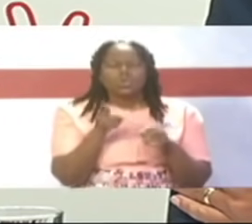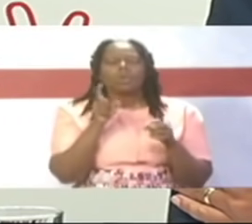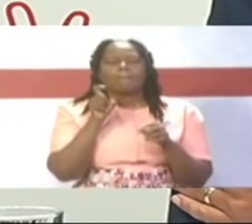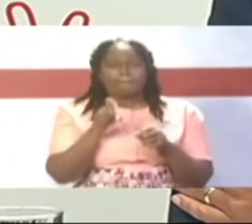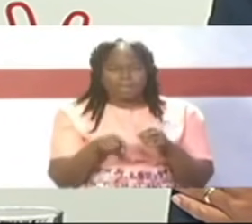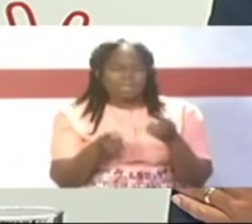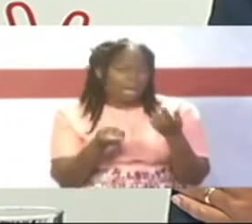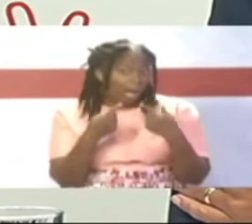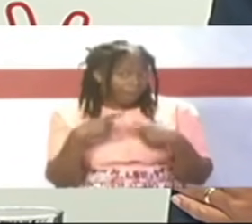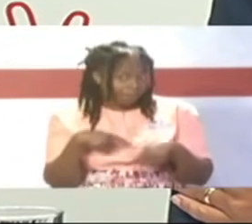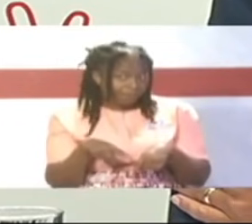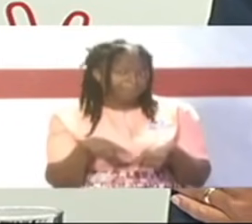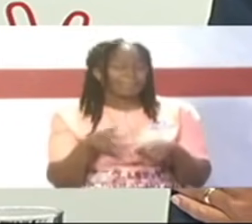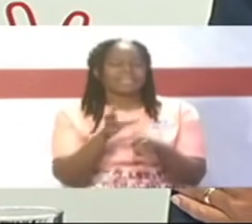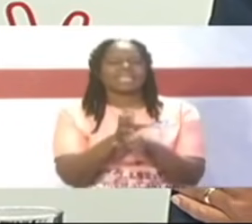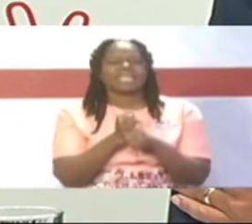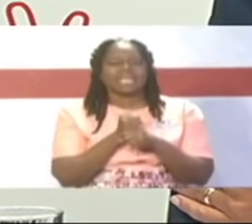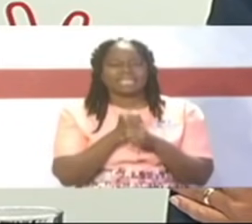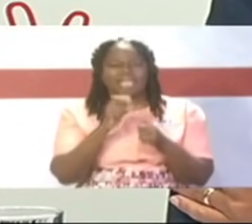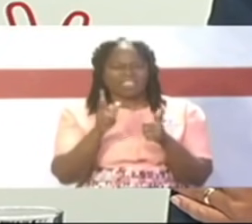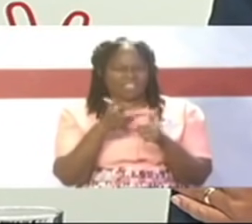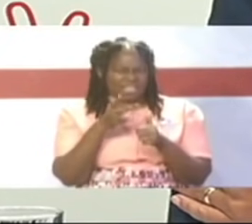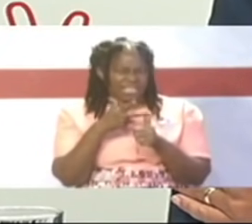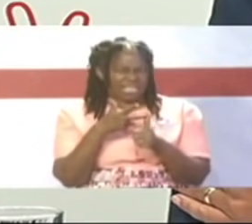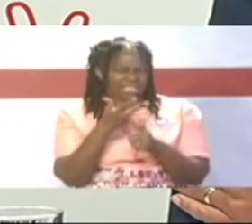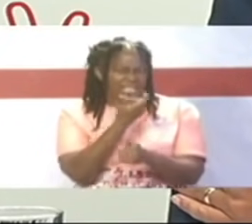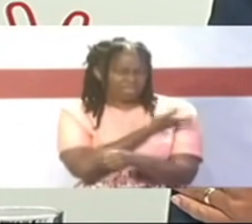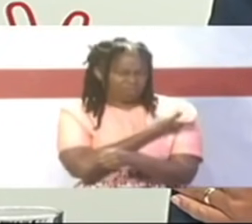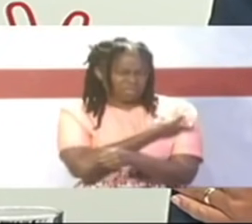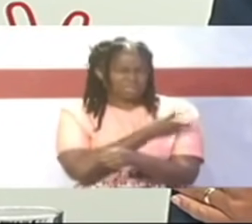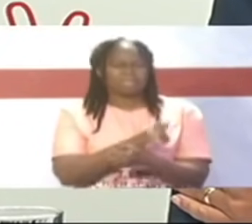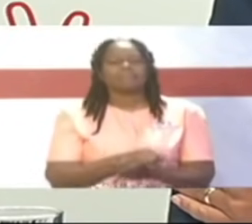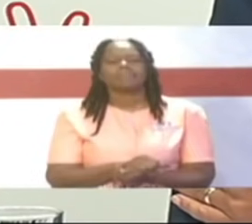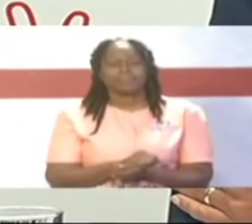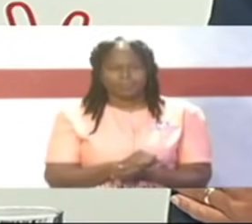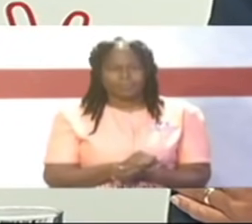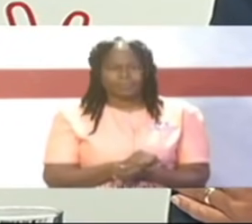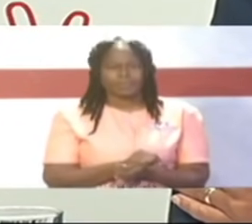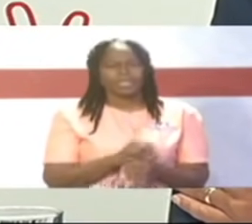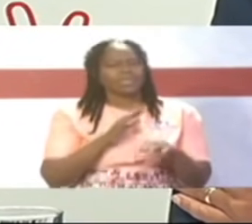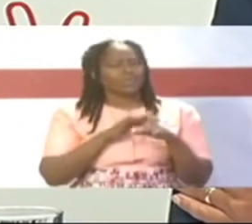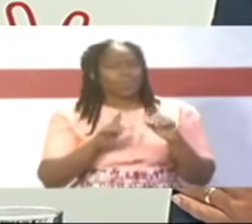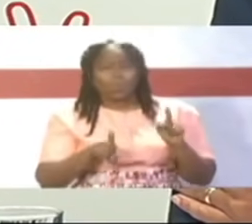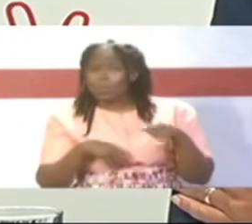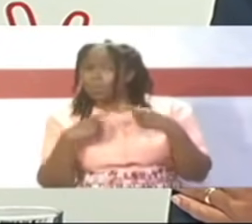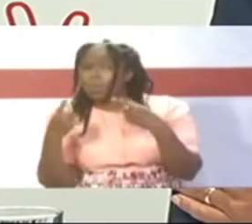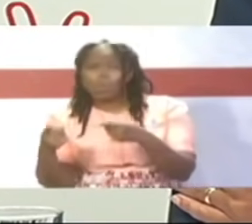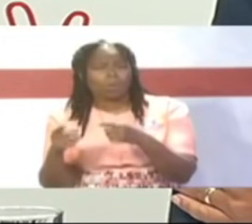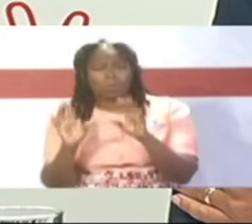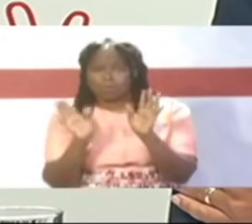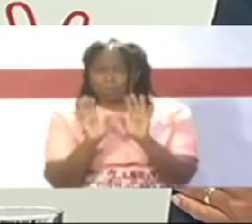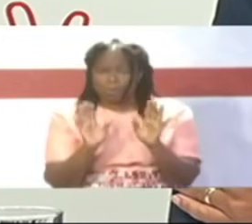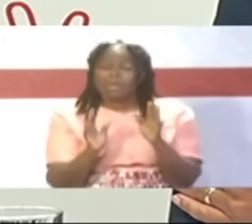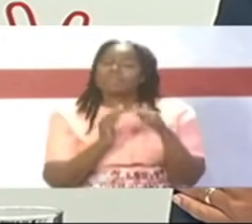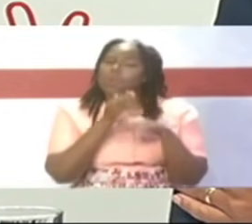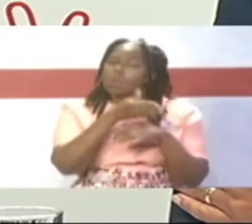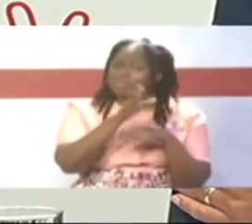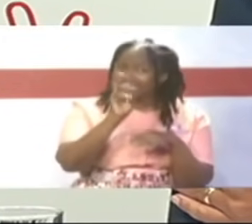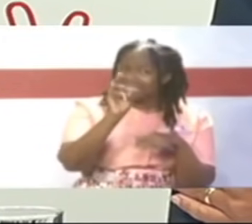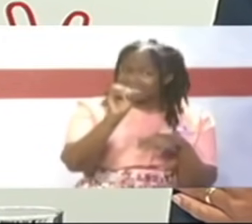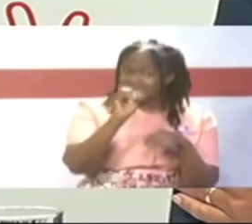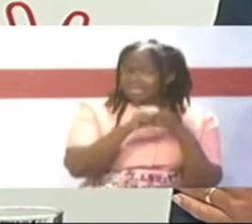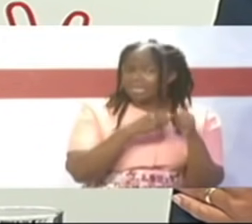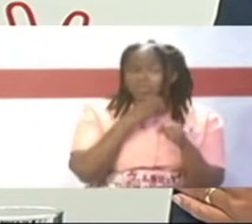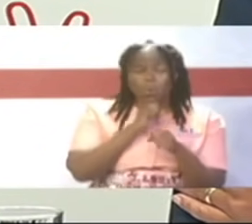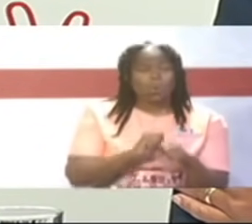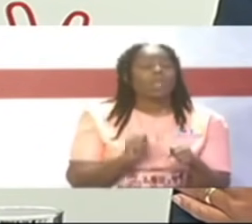in to receive your third dose. So don't appear at the sites from Monday. You will